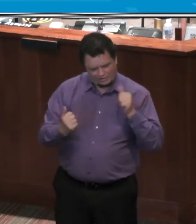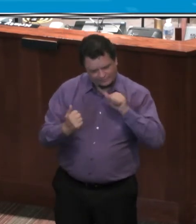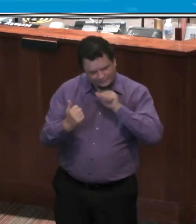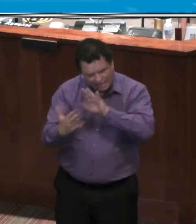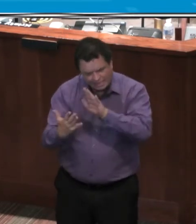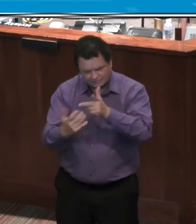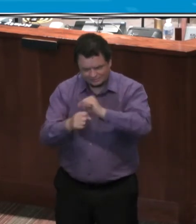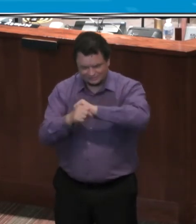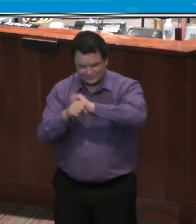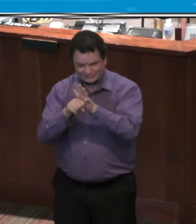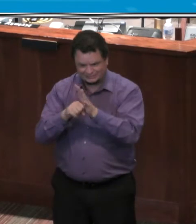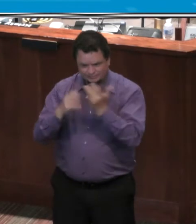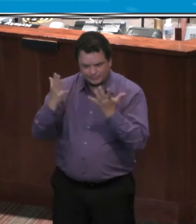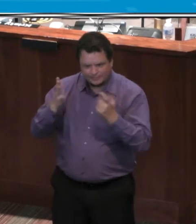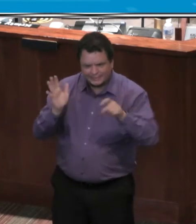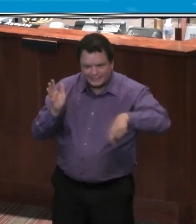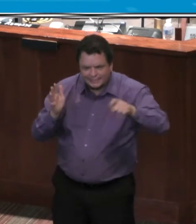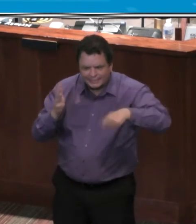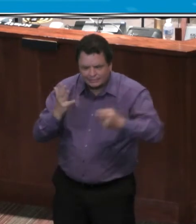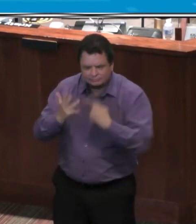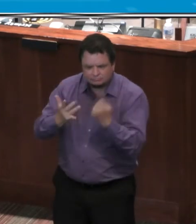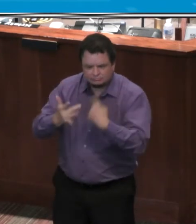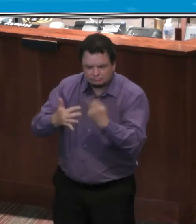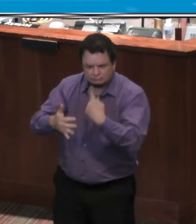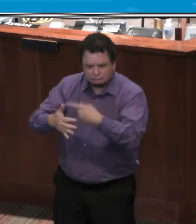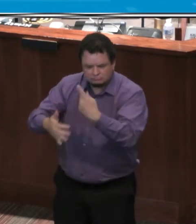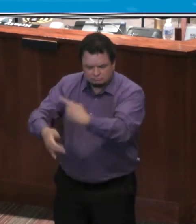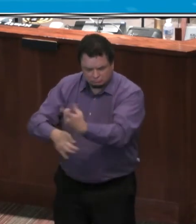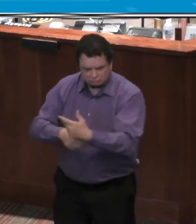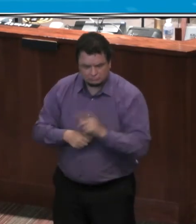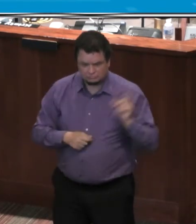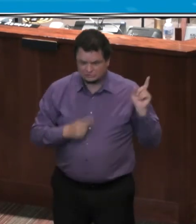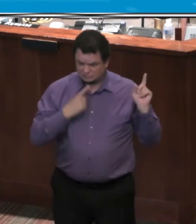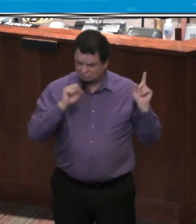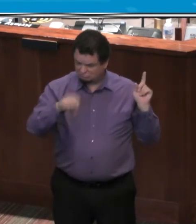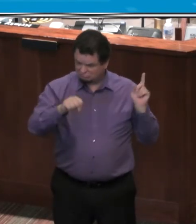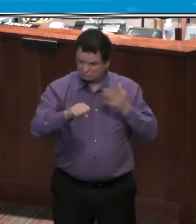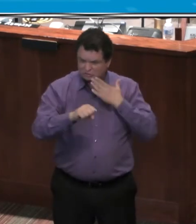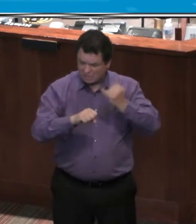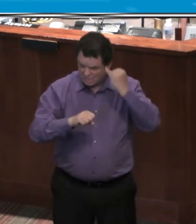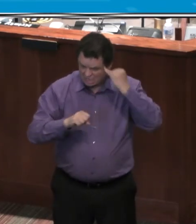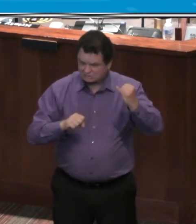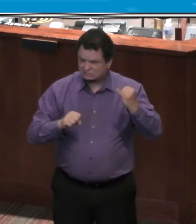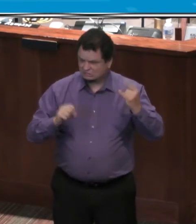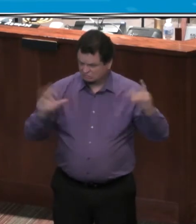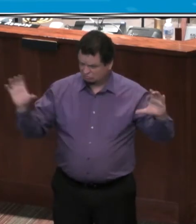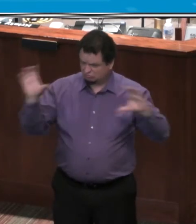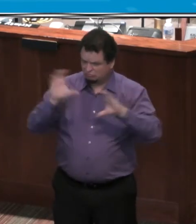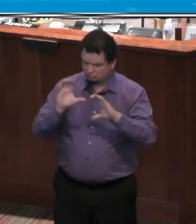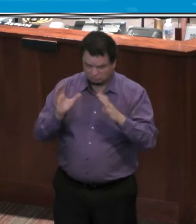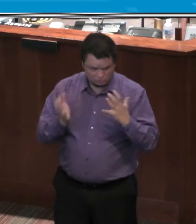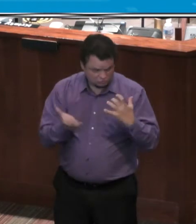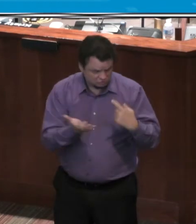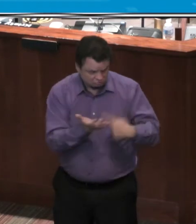Resolution. Any discussion on this CARES Act supplement? Yes, Victoria.